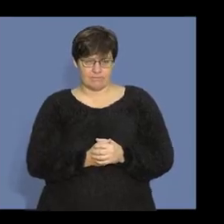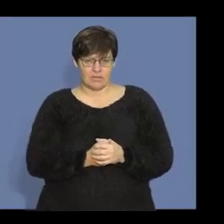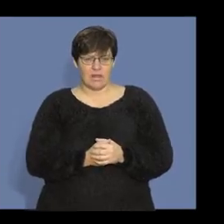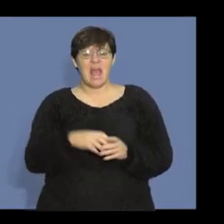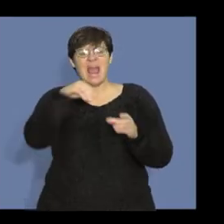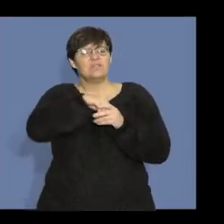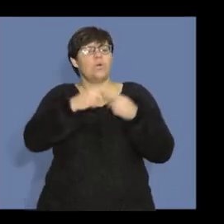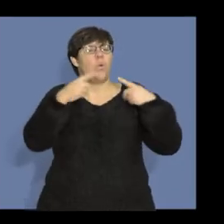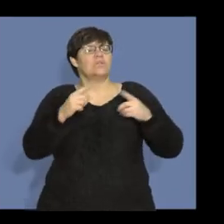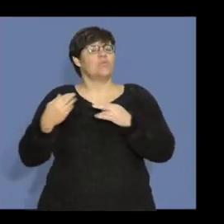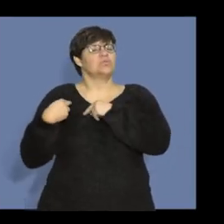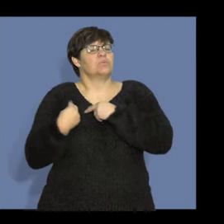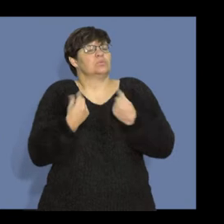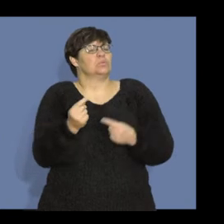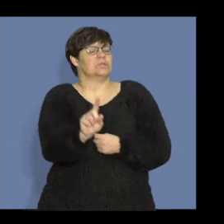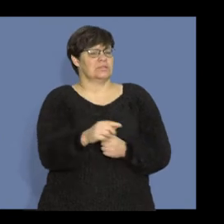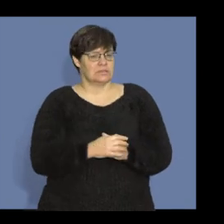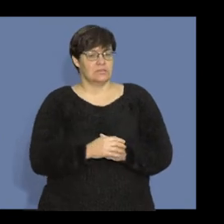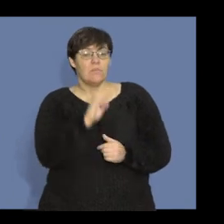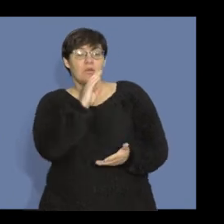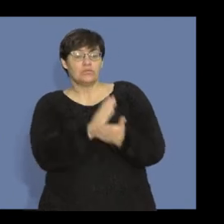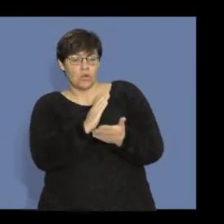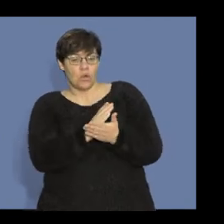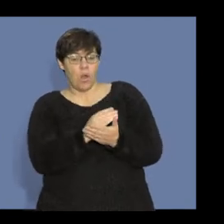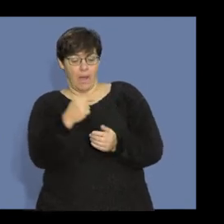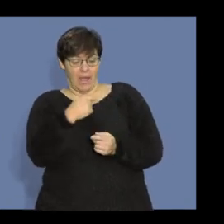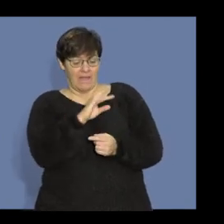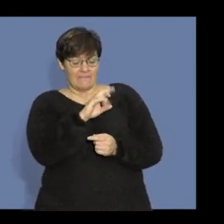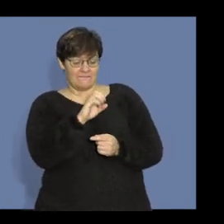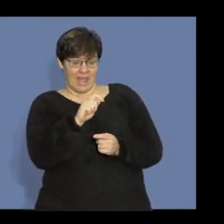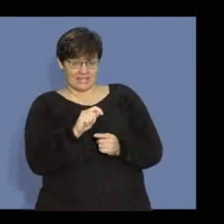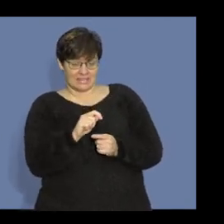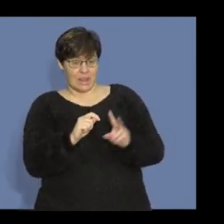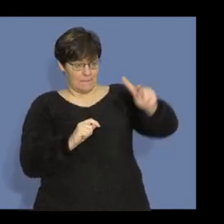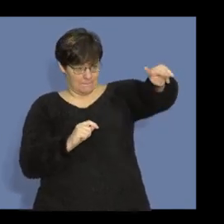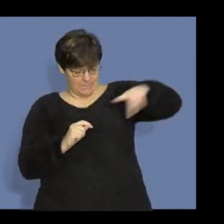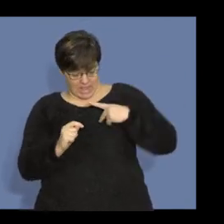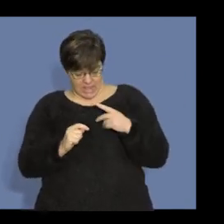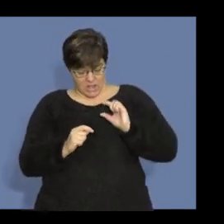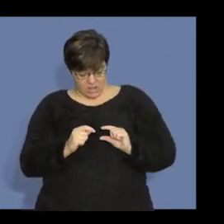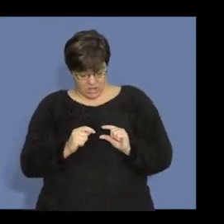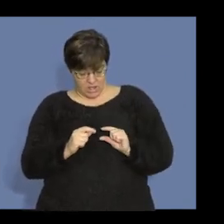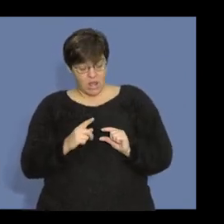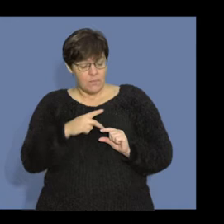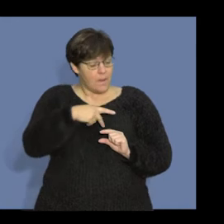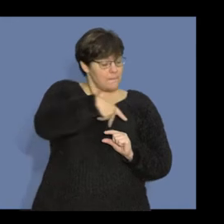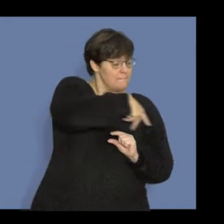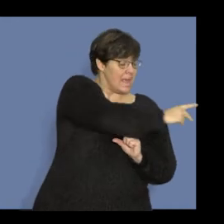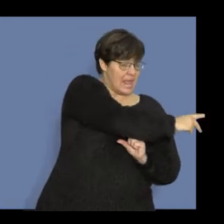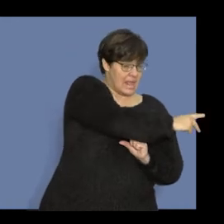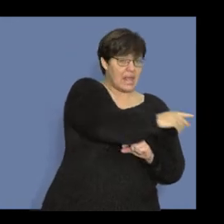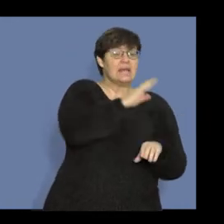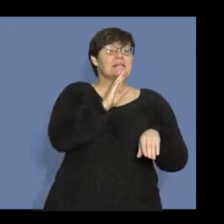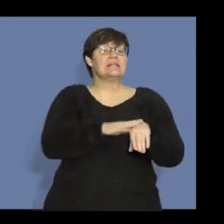What else will the internal auditor do? Ensure that VAT due to SARS is paid on the due